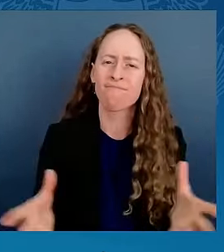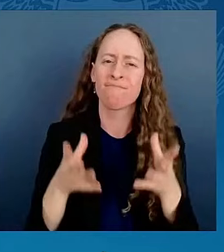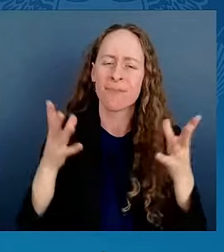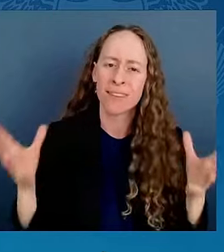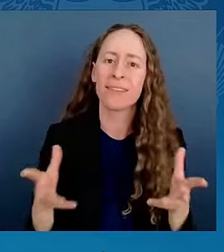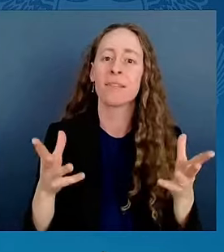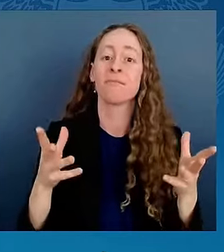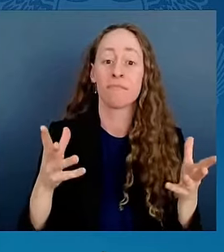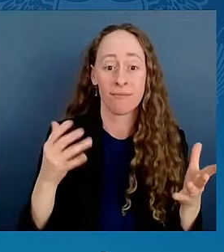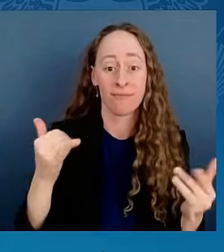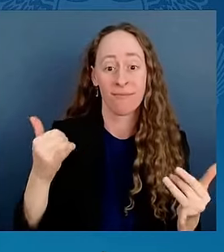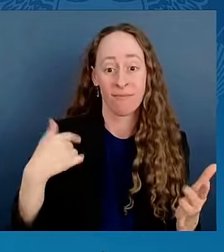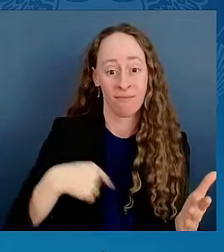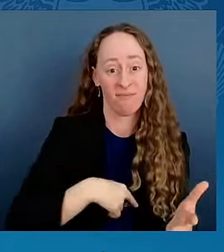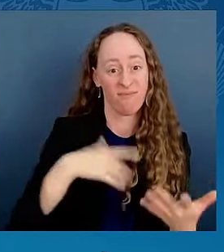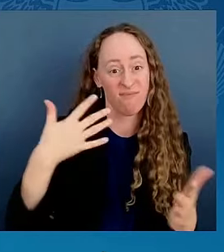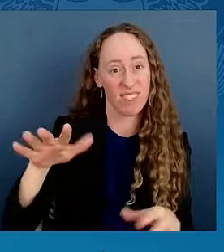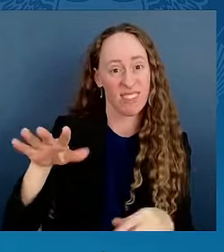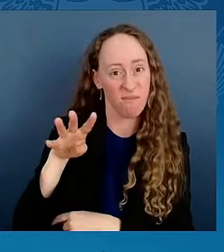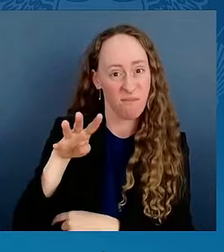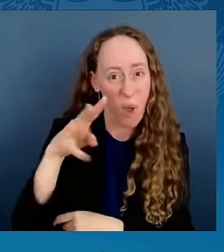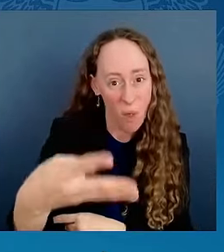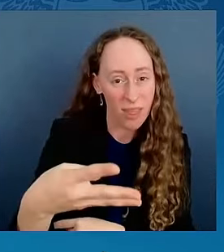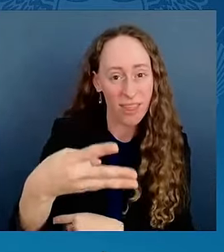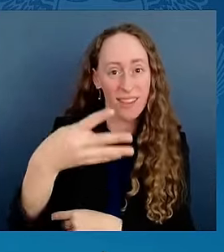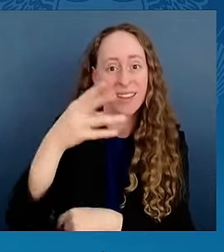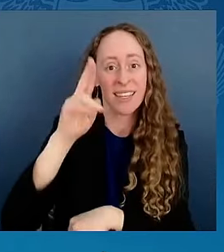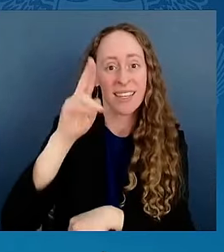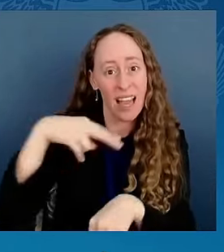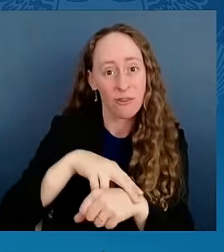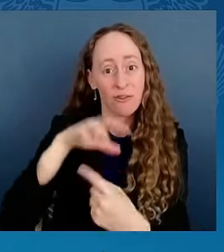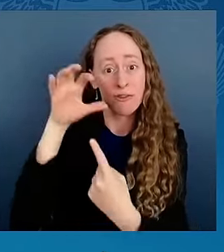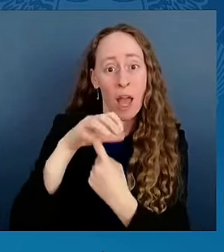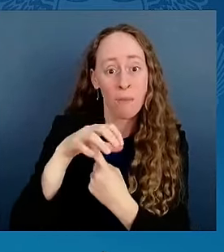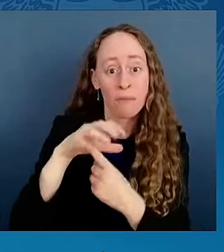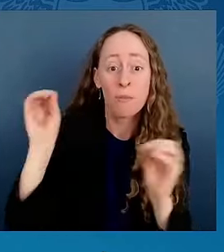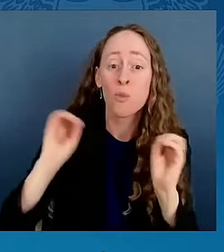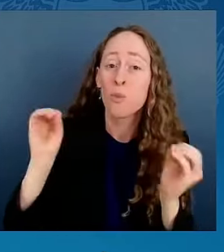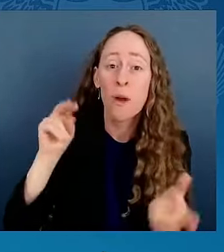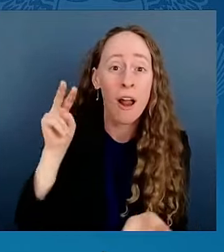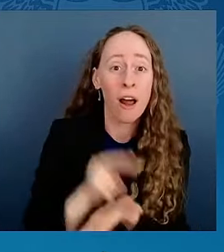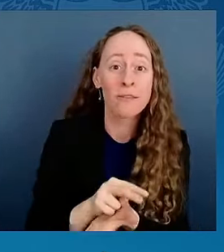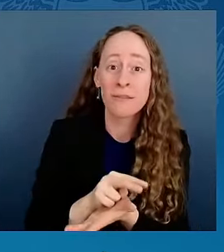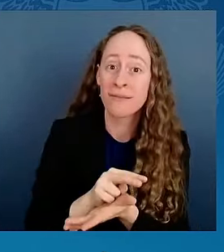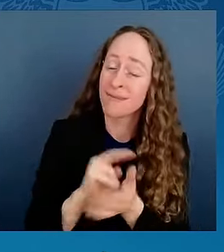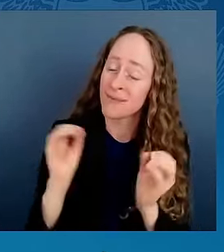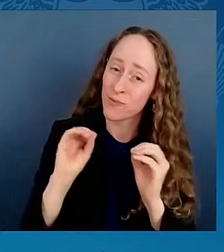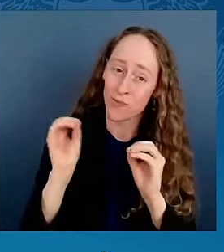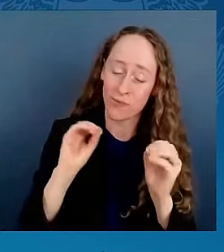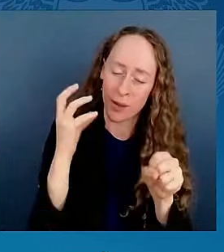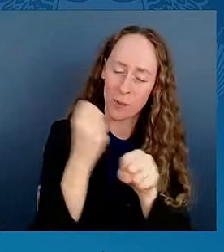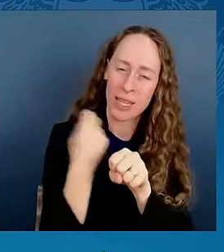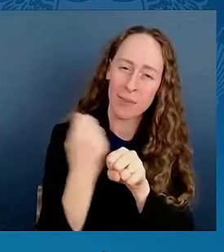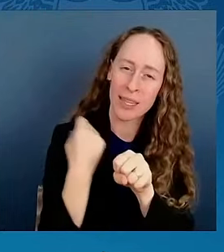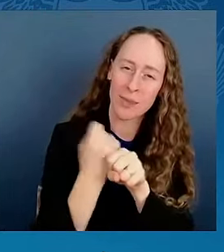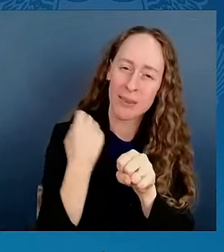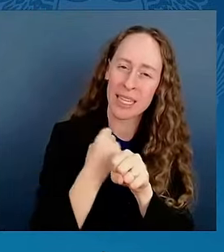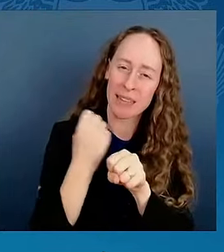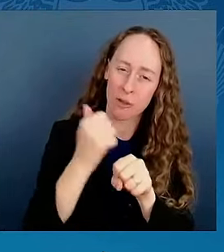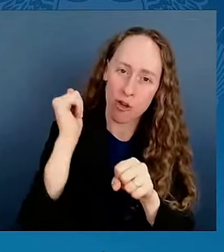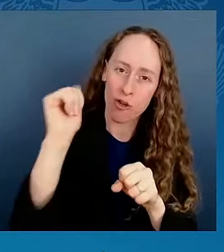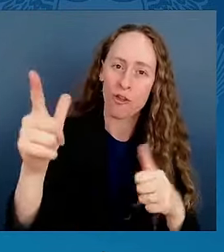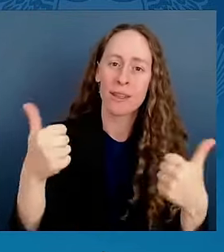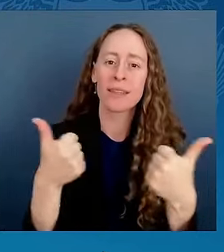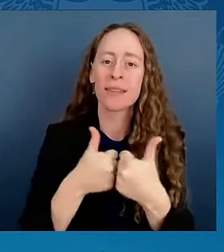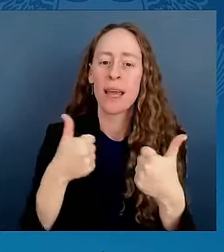undefeated season. We all know the demands of being a college student athlete has its challenges, but reaching the end of the